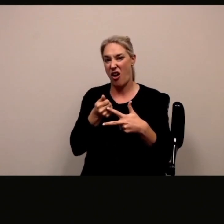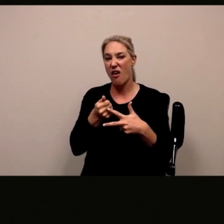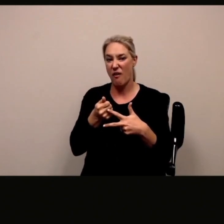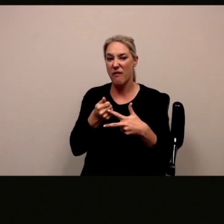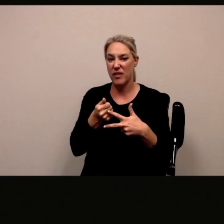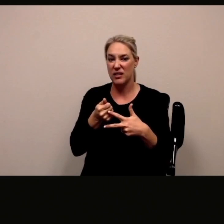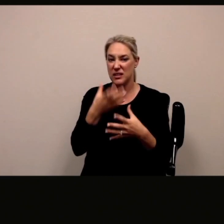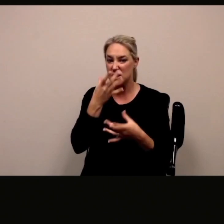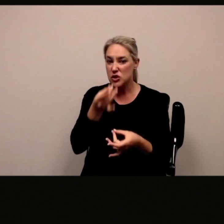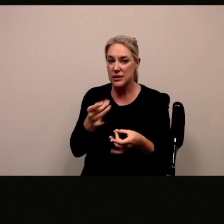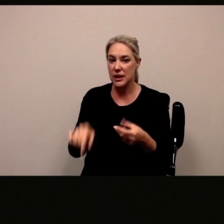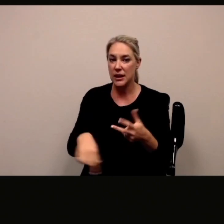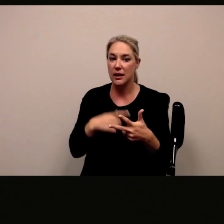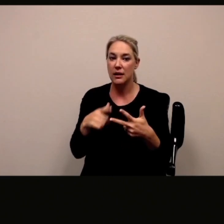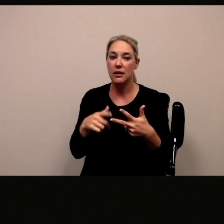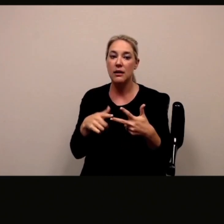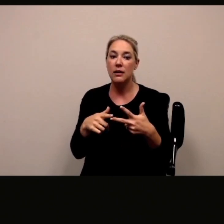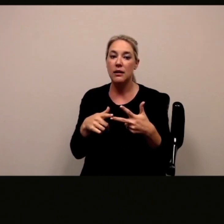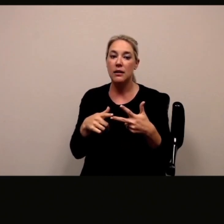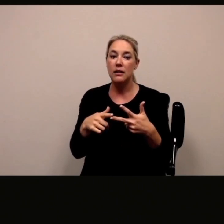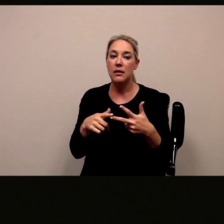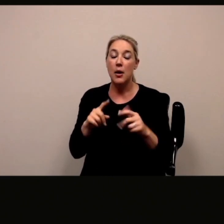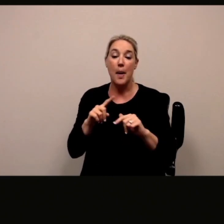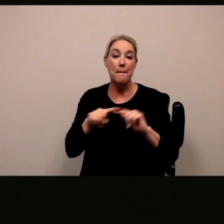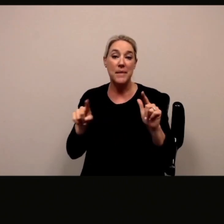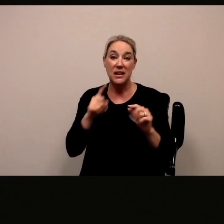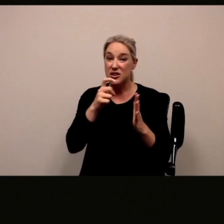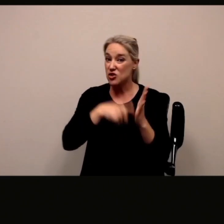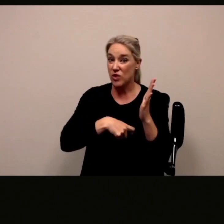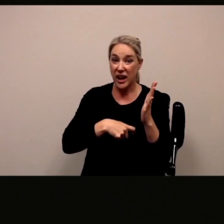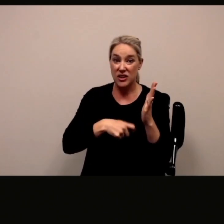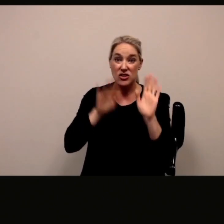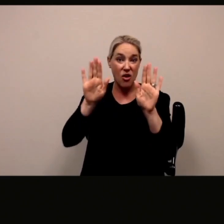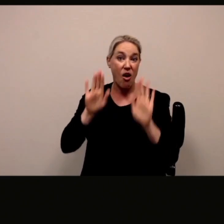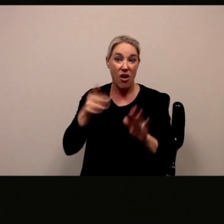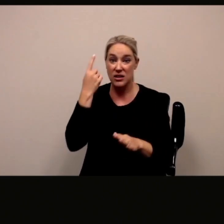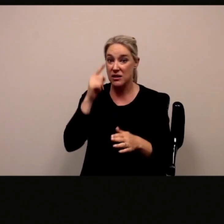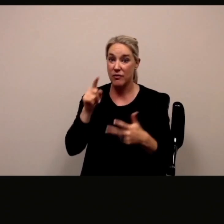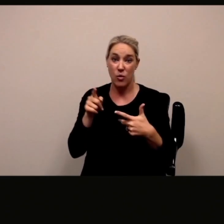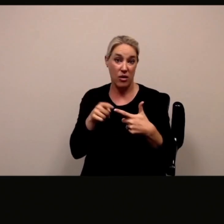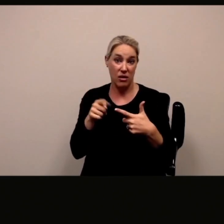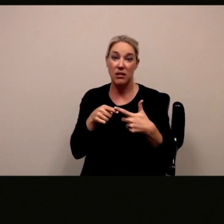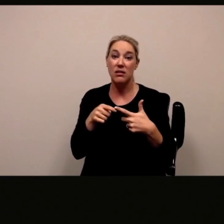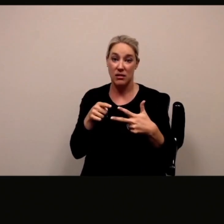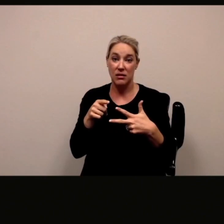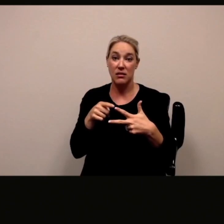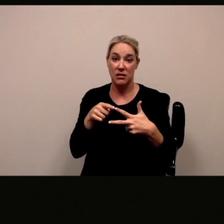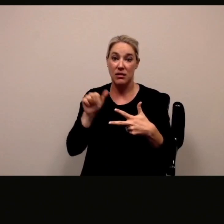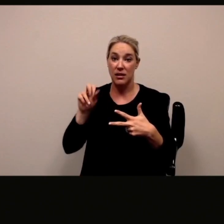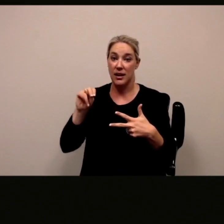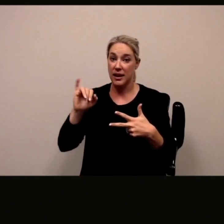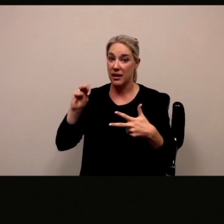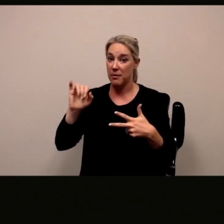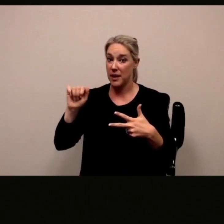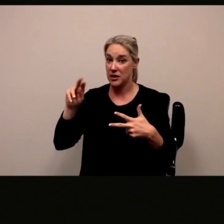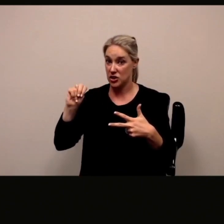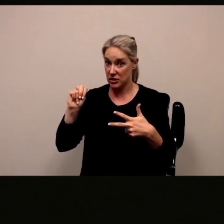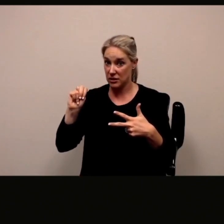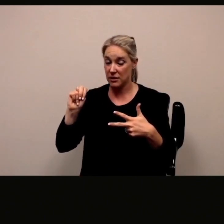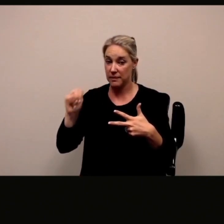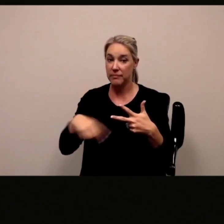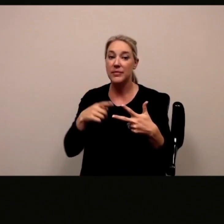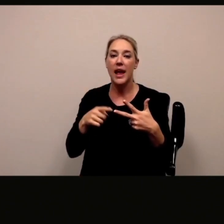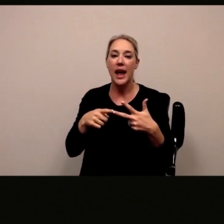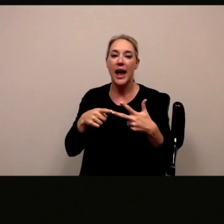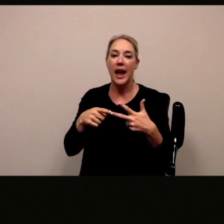editor. But Scratch is great for animation and animating other PNGs, sprites, things like that. And then game making kind